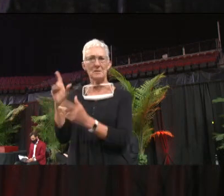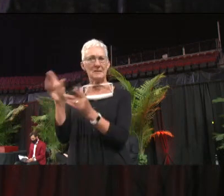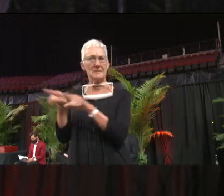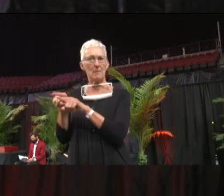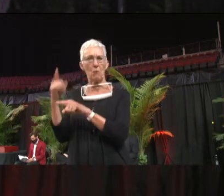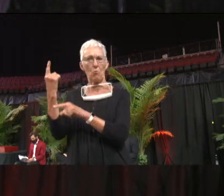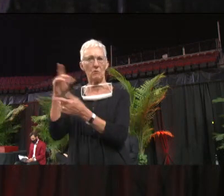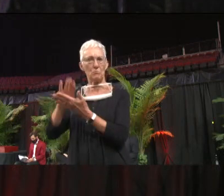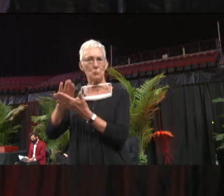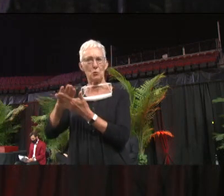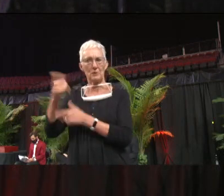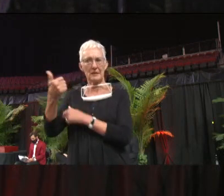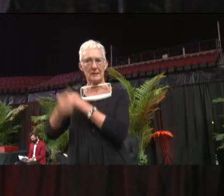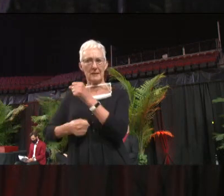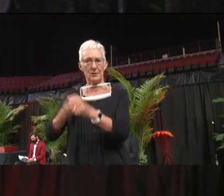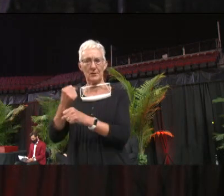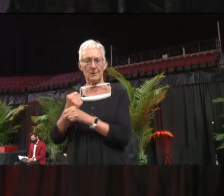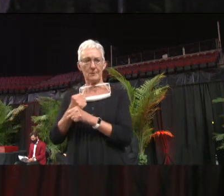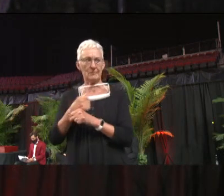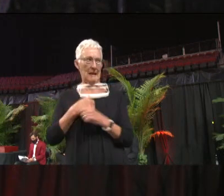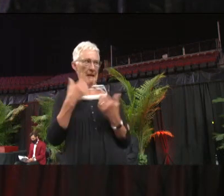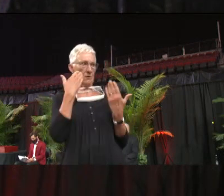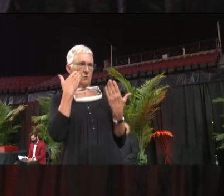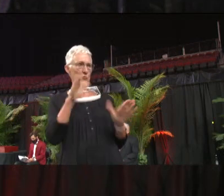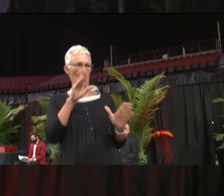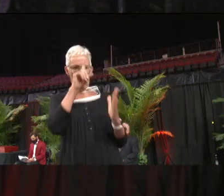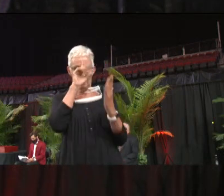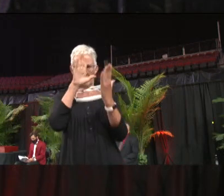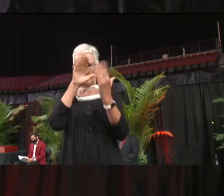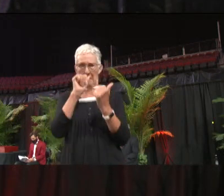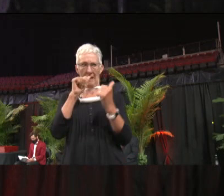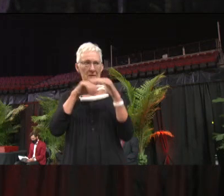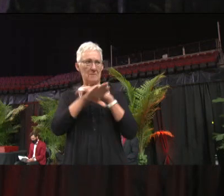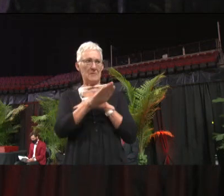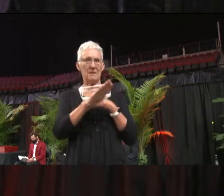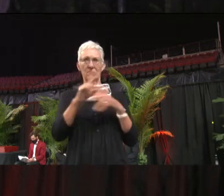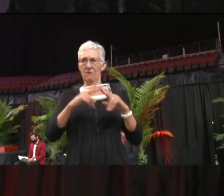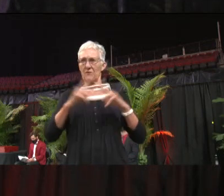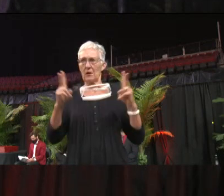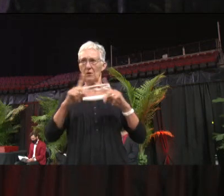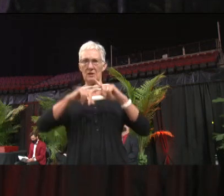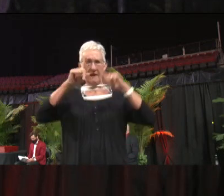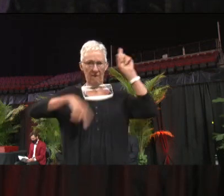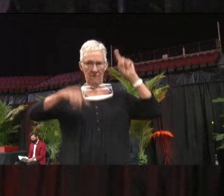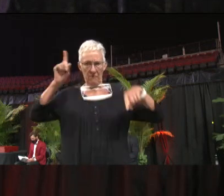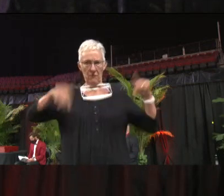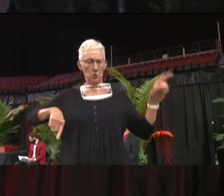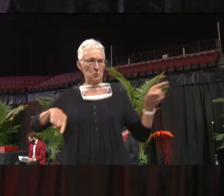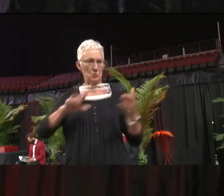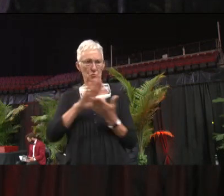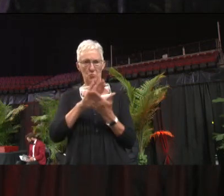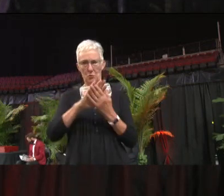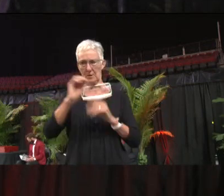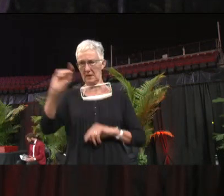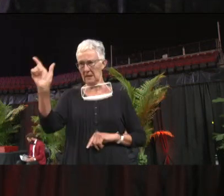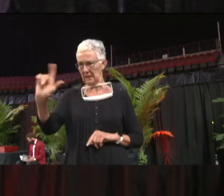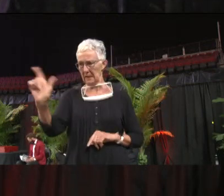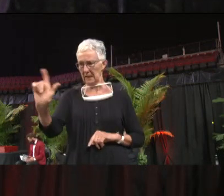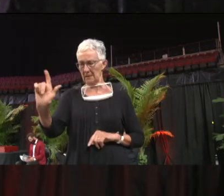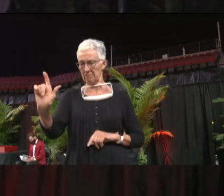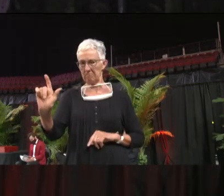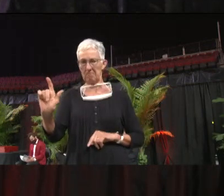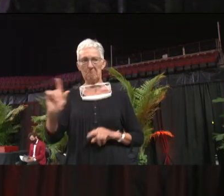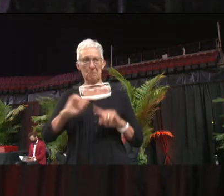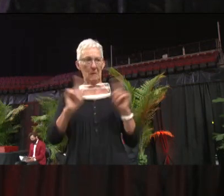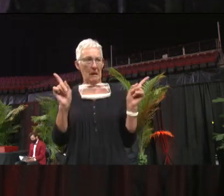to expect coming into the most diverse school in Lincoln. After watching teenage high school movies for years, to my surprise, never did